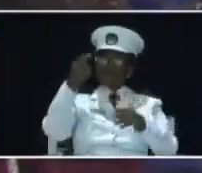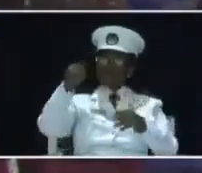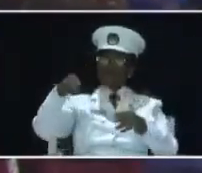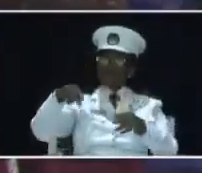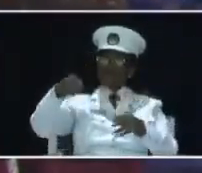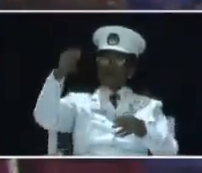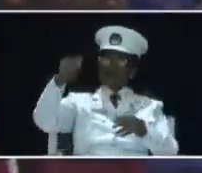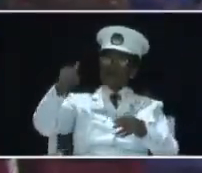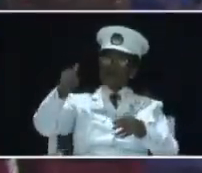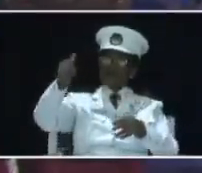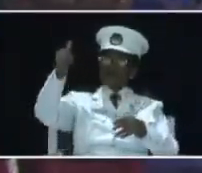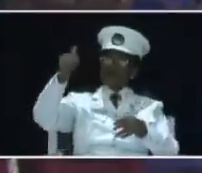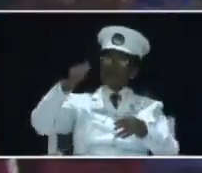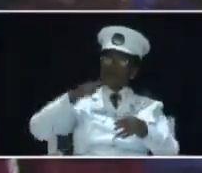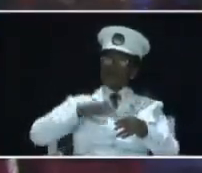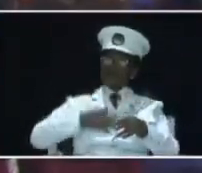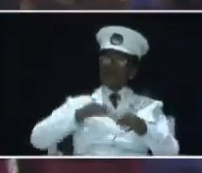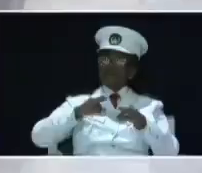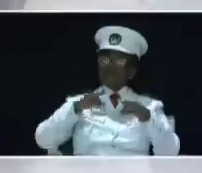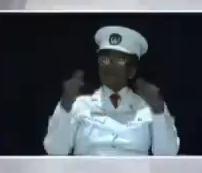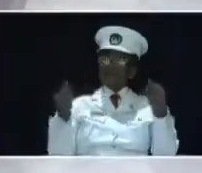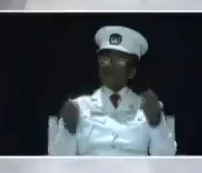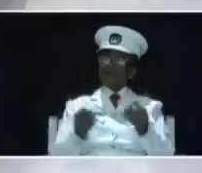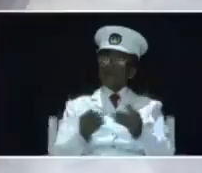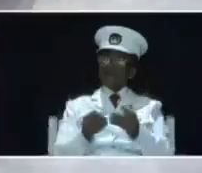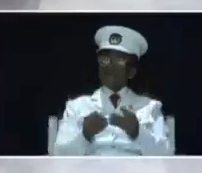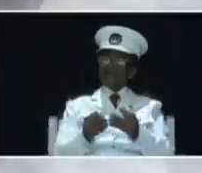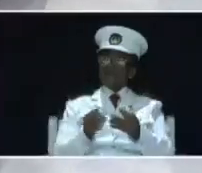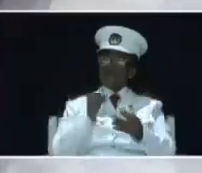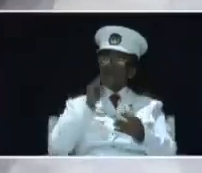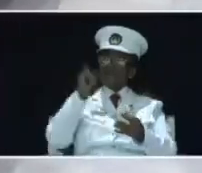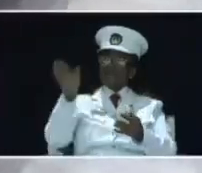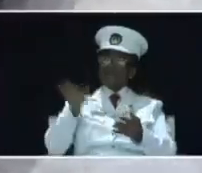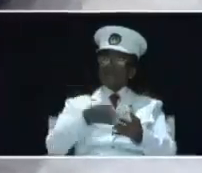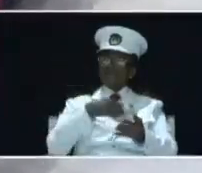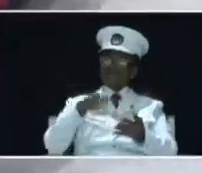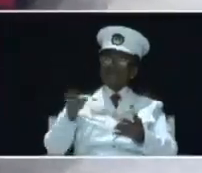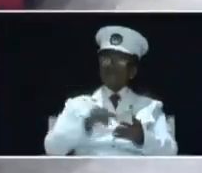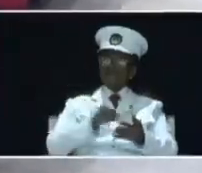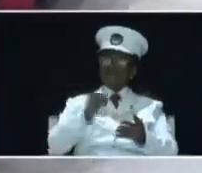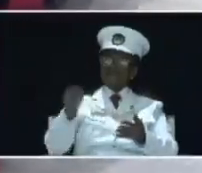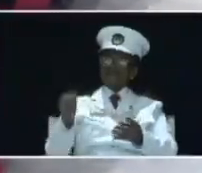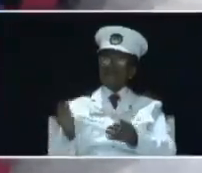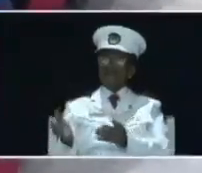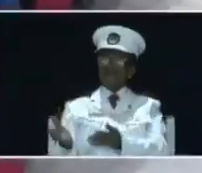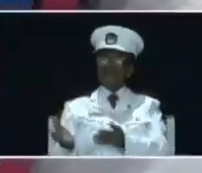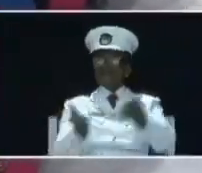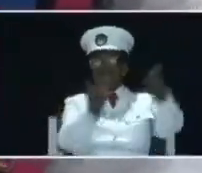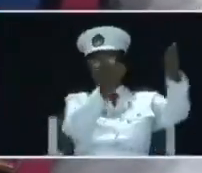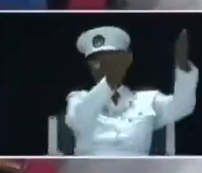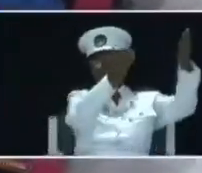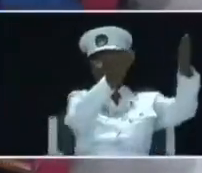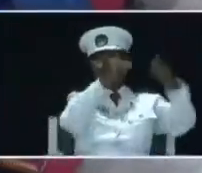the highest. My family singing.